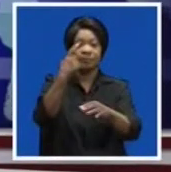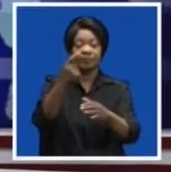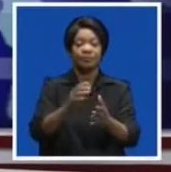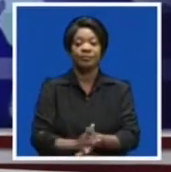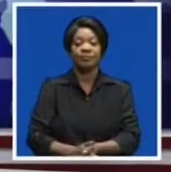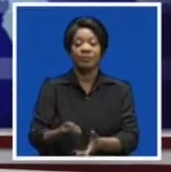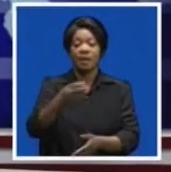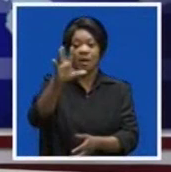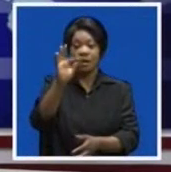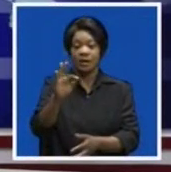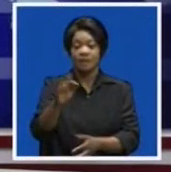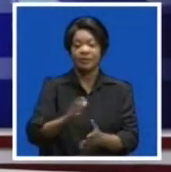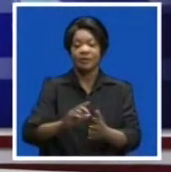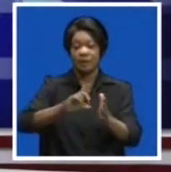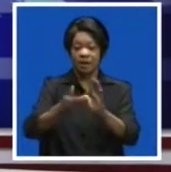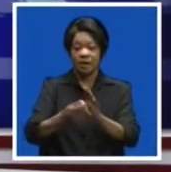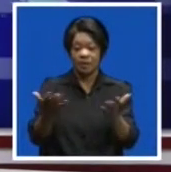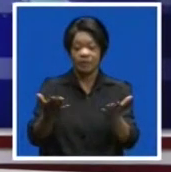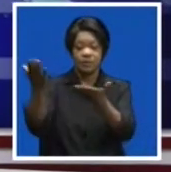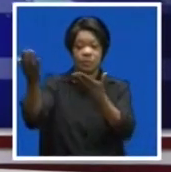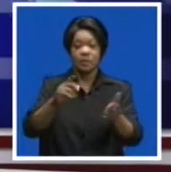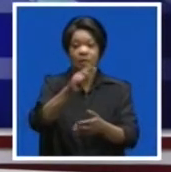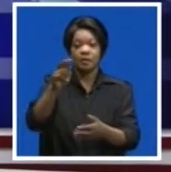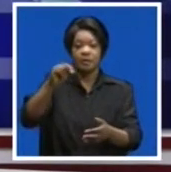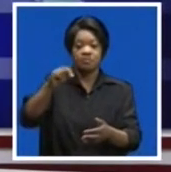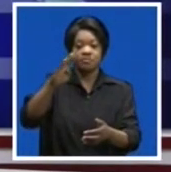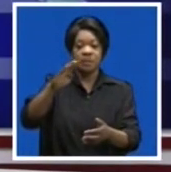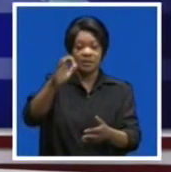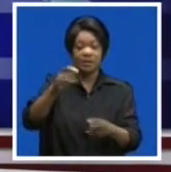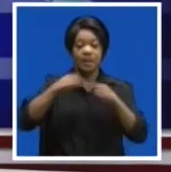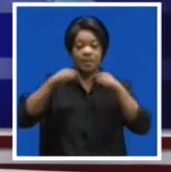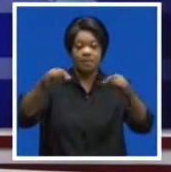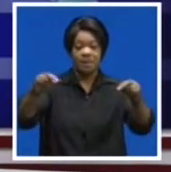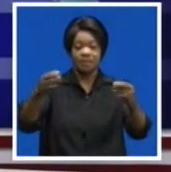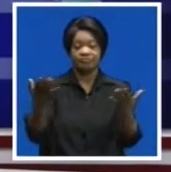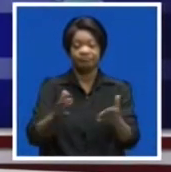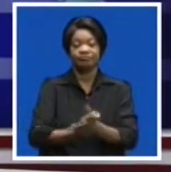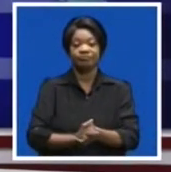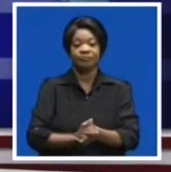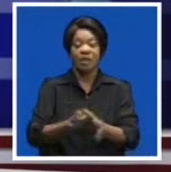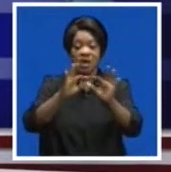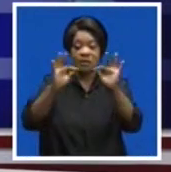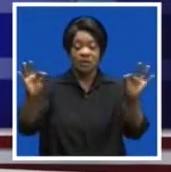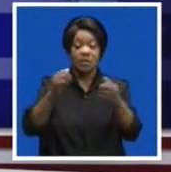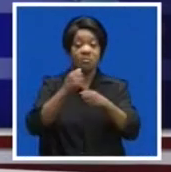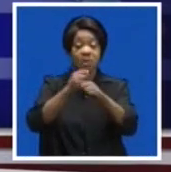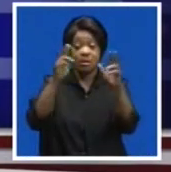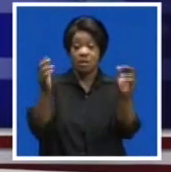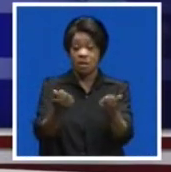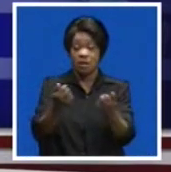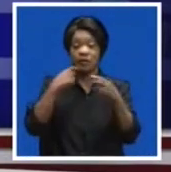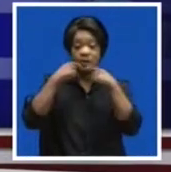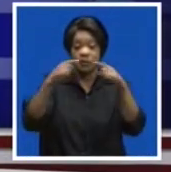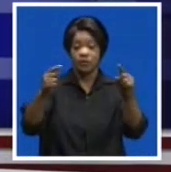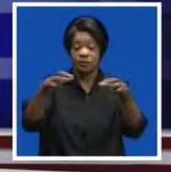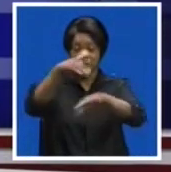It's 19 hours Central African time. Welcome to the ZNBC main news. A quick look at stories making headlines in the news